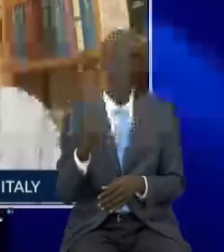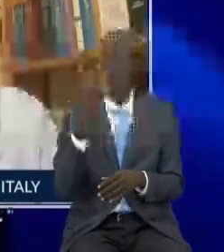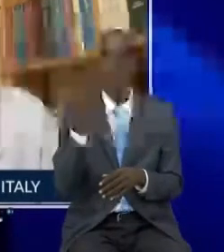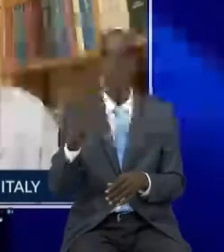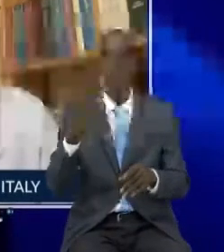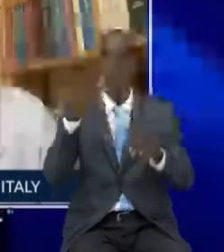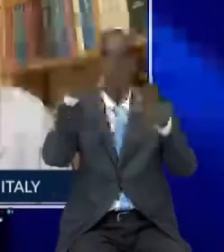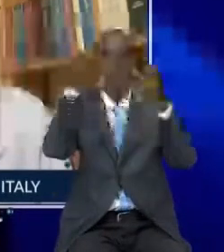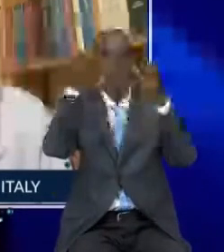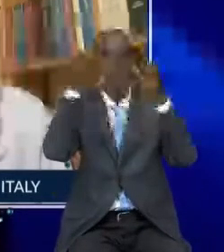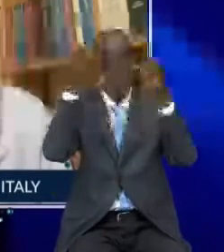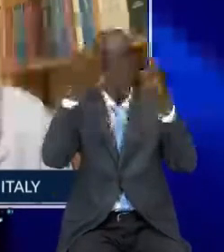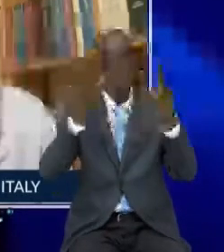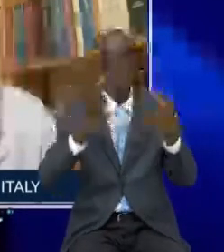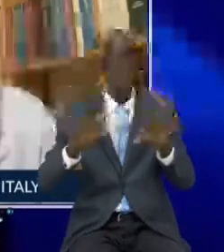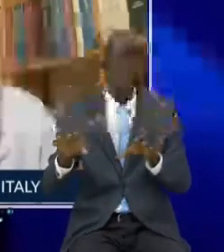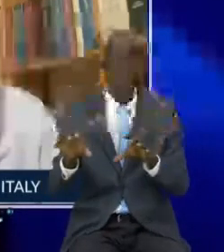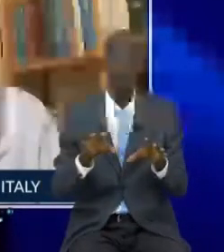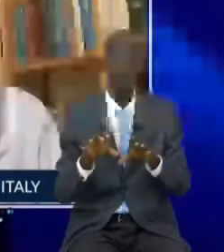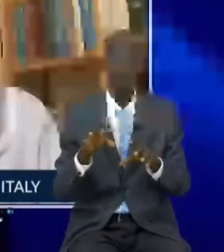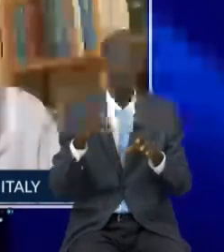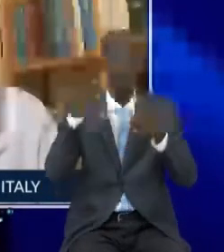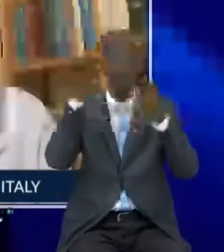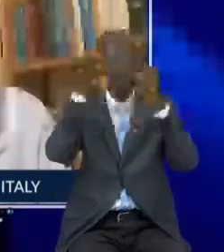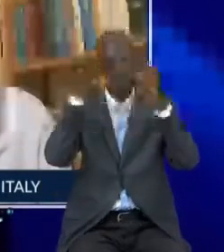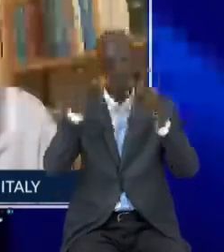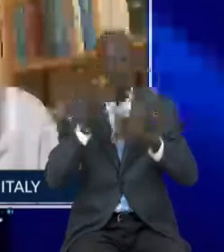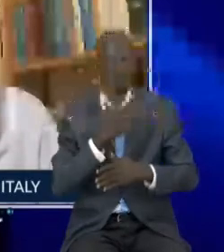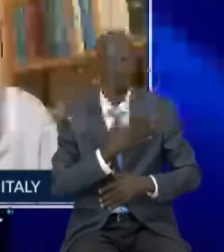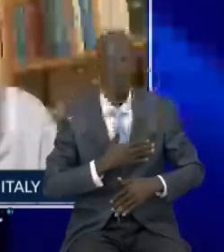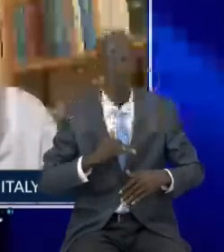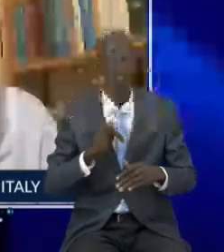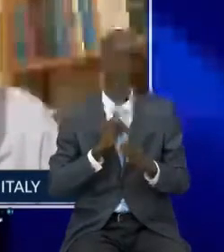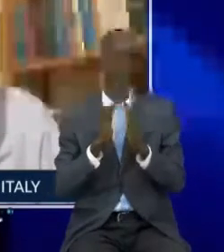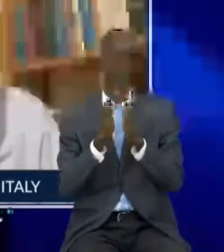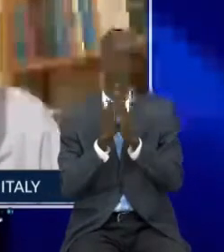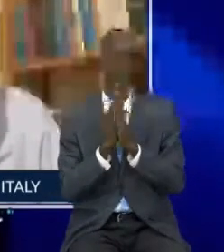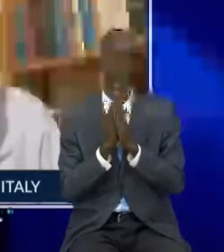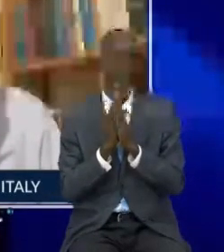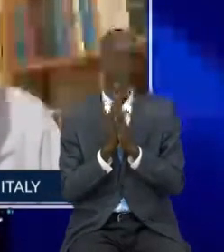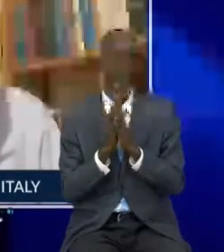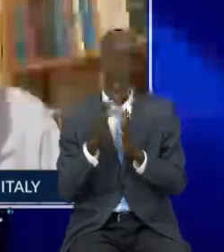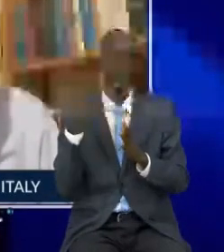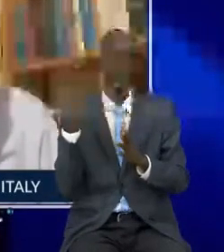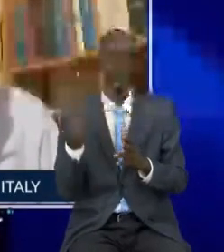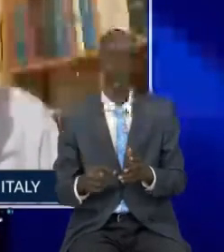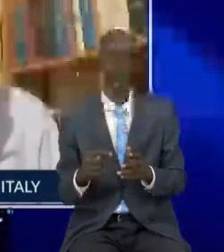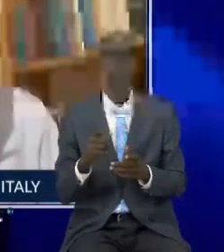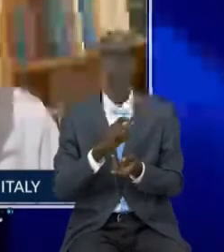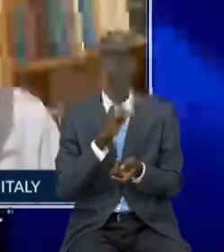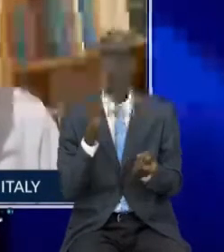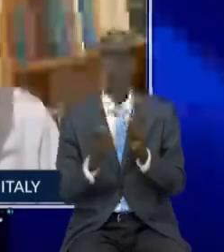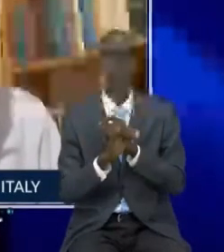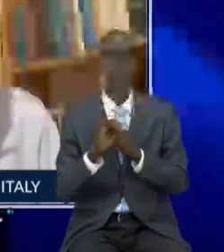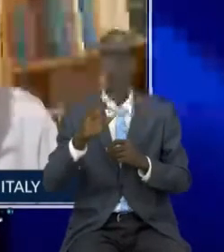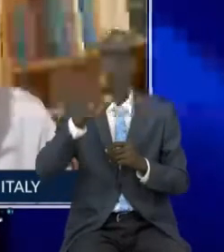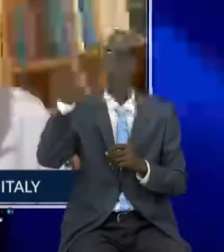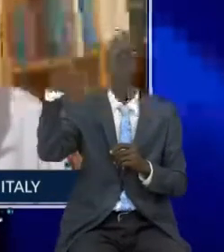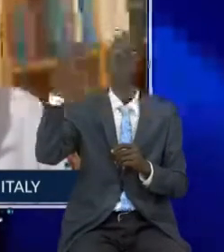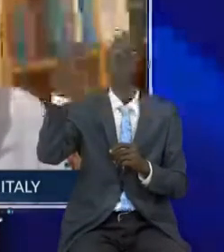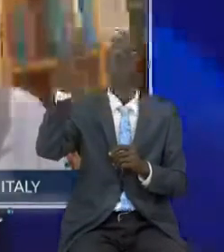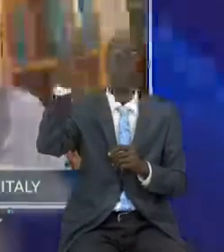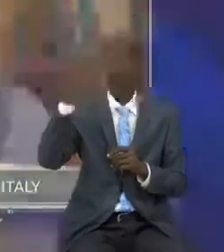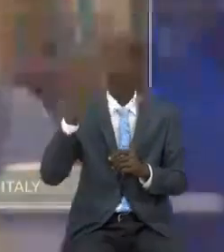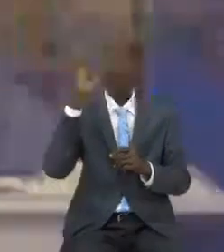do his pleasure. I pray the transforming grace of God will come